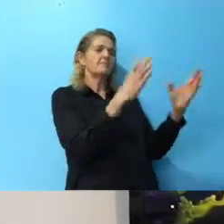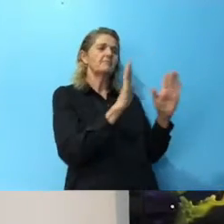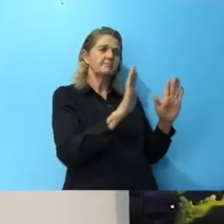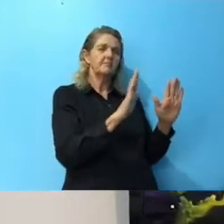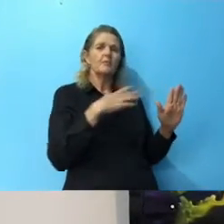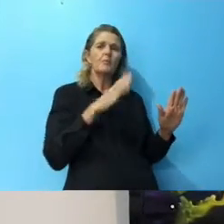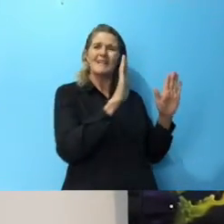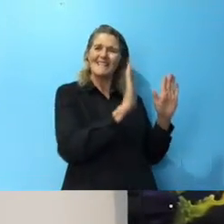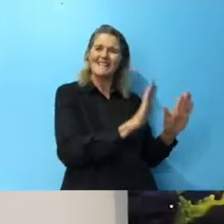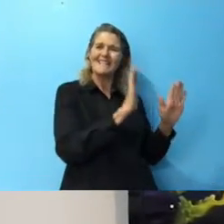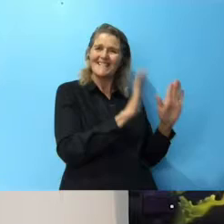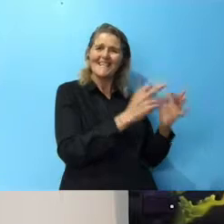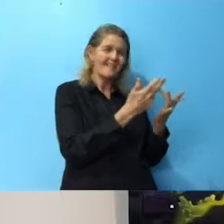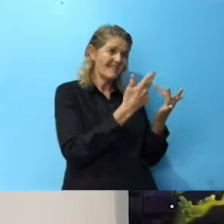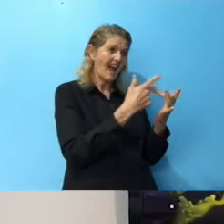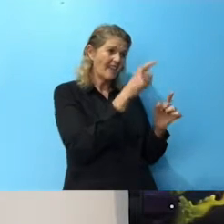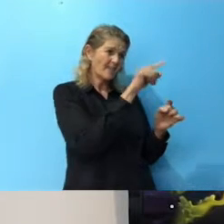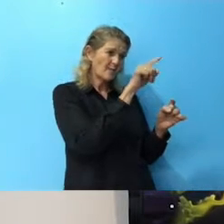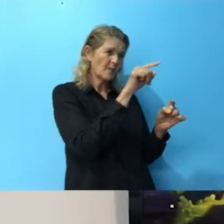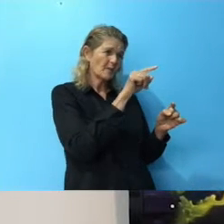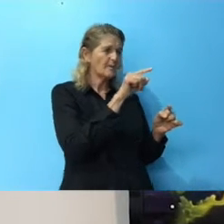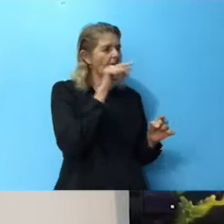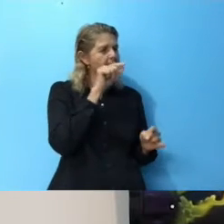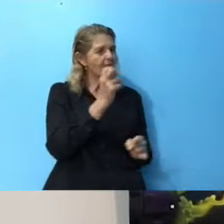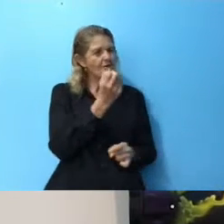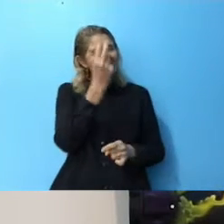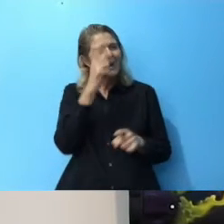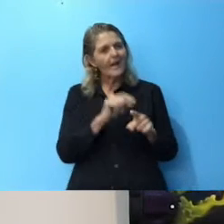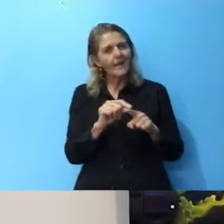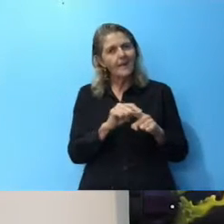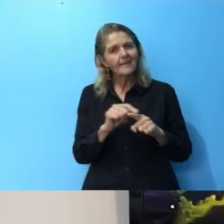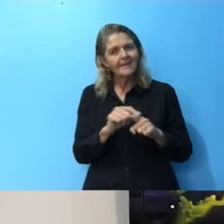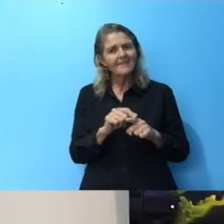quite okay with that. But just those lighter colours.